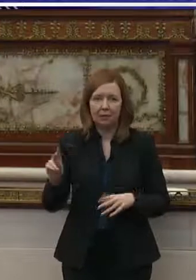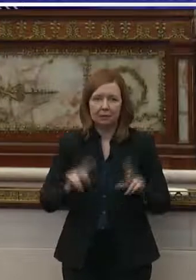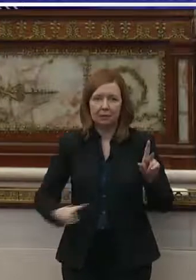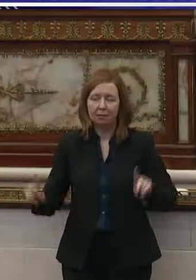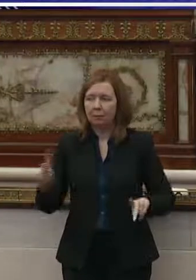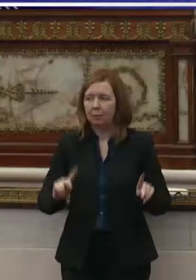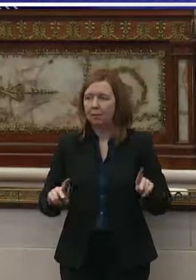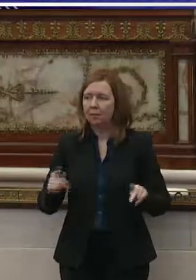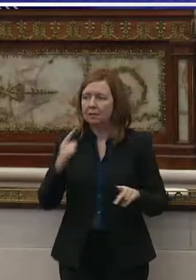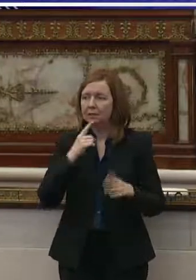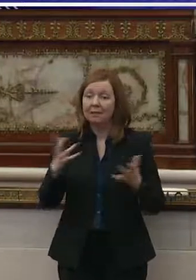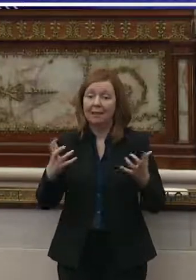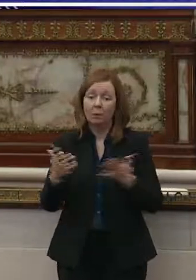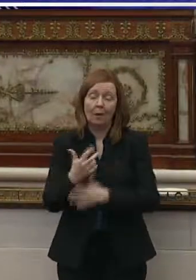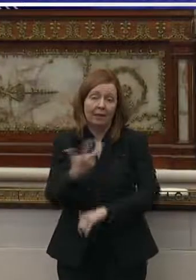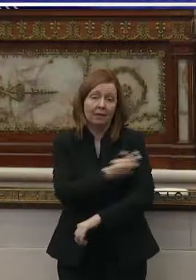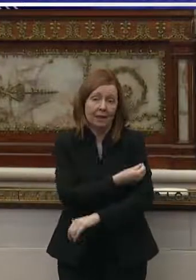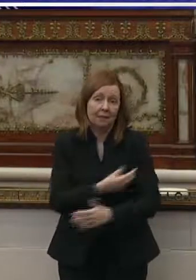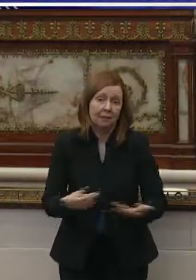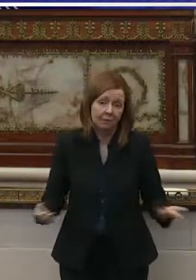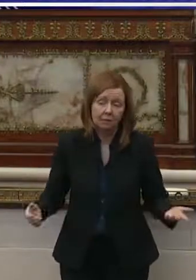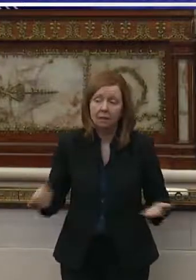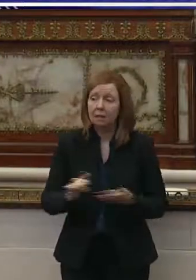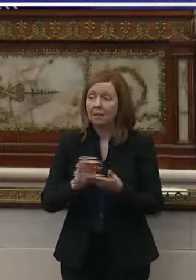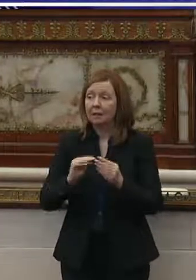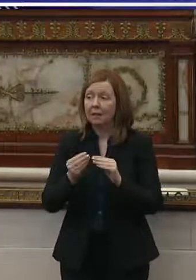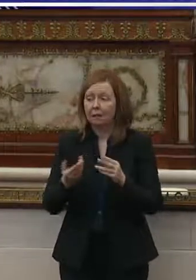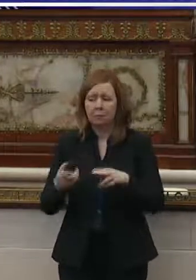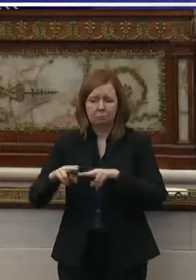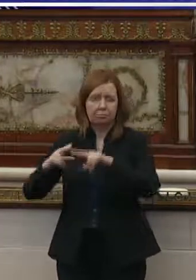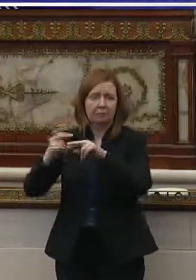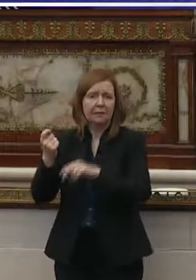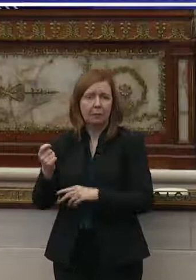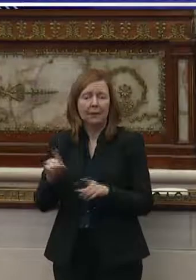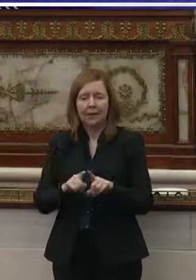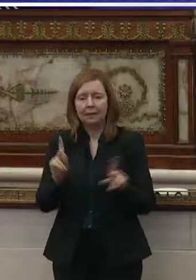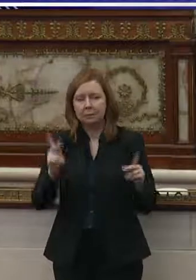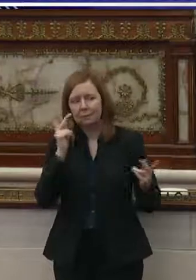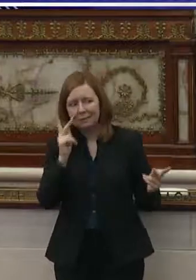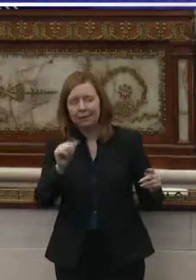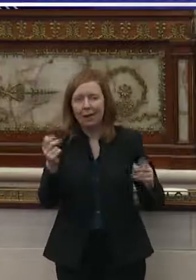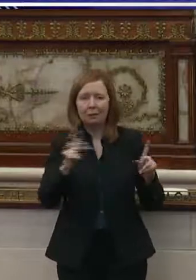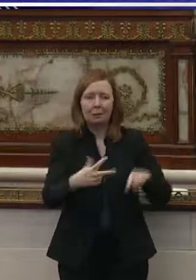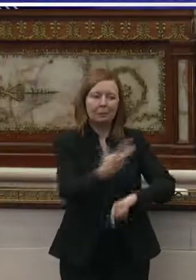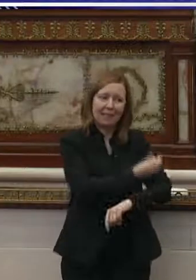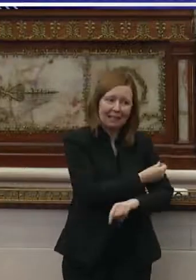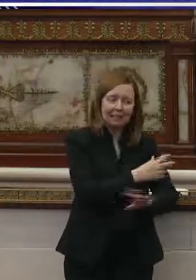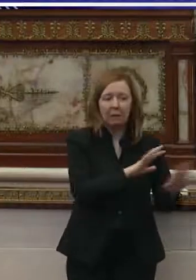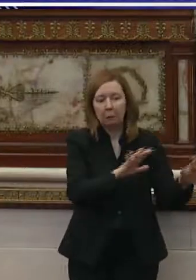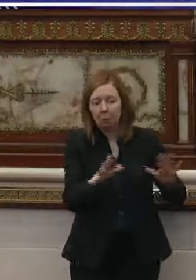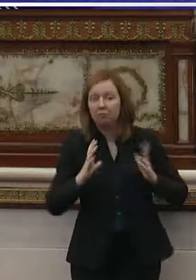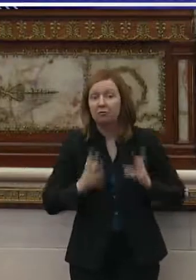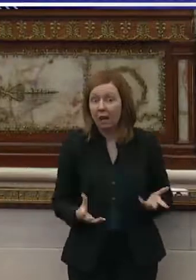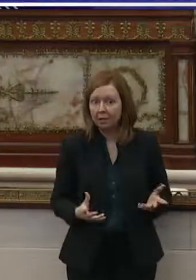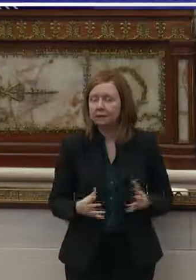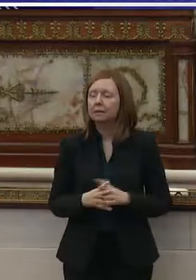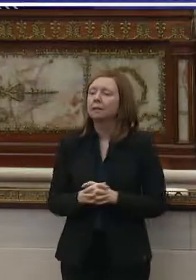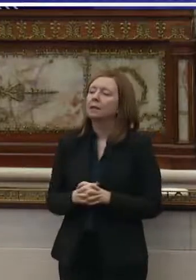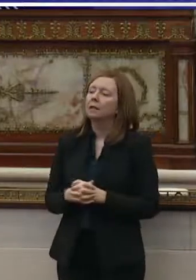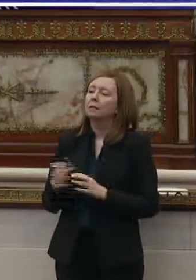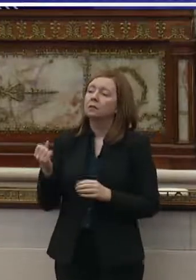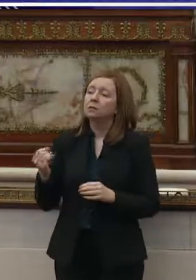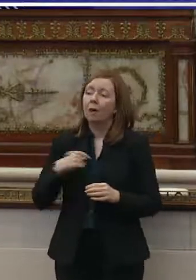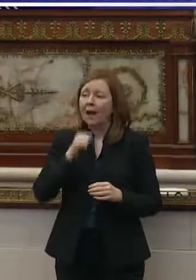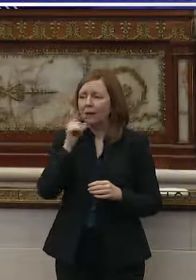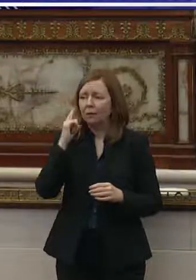people say they want to get the vaccine. That number may be rising a little bit as people see other people getting vaccinated and doing fine. So